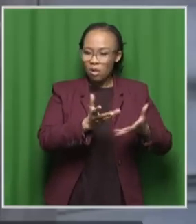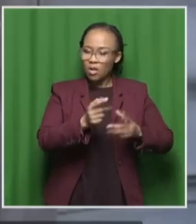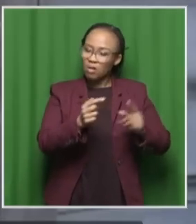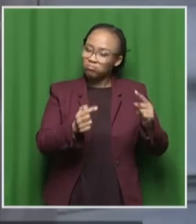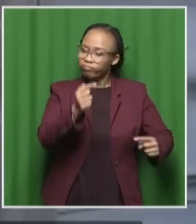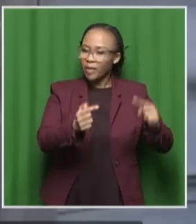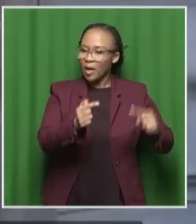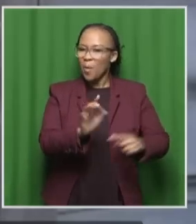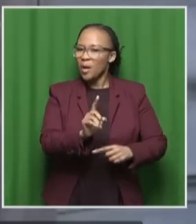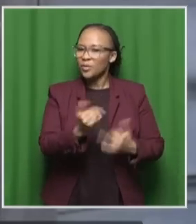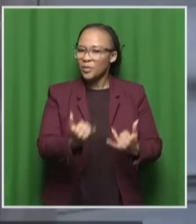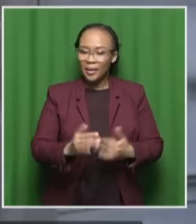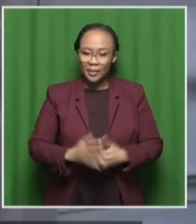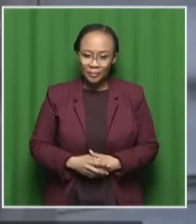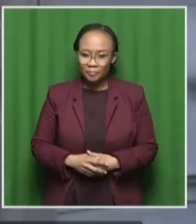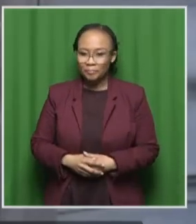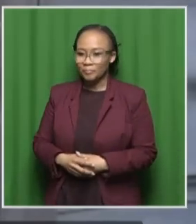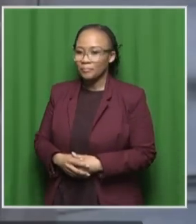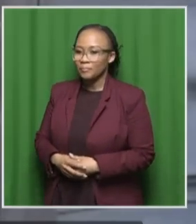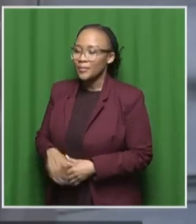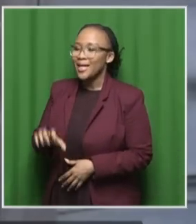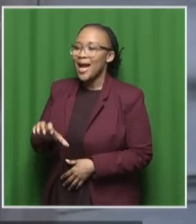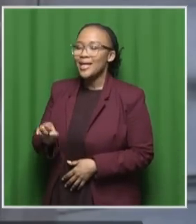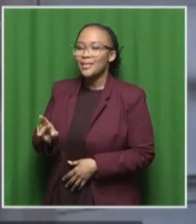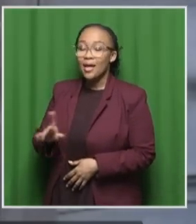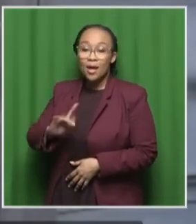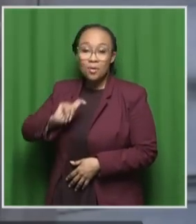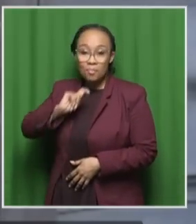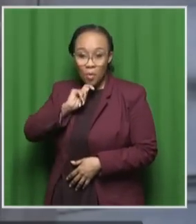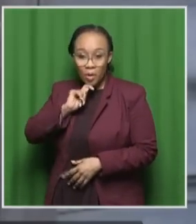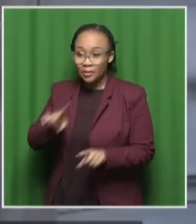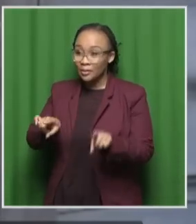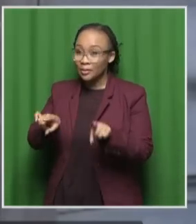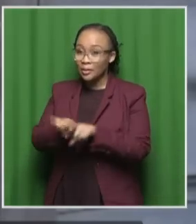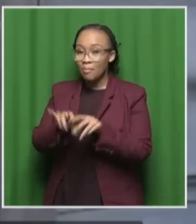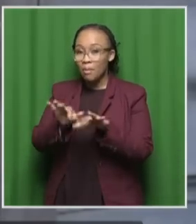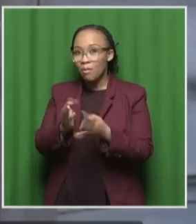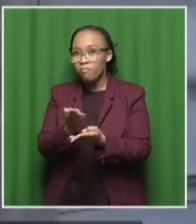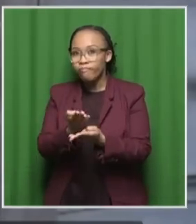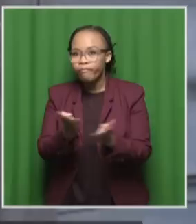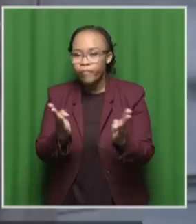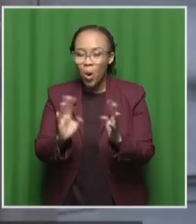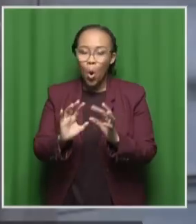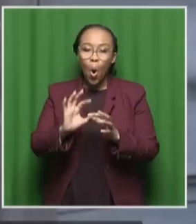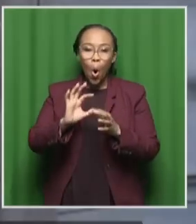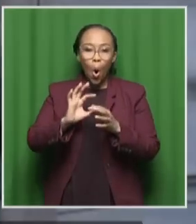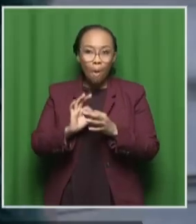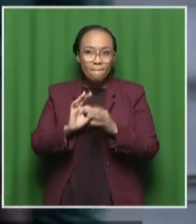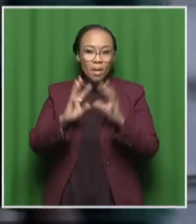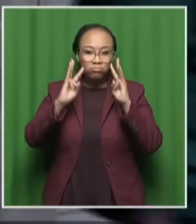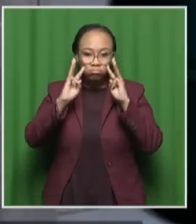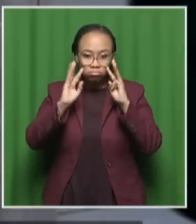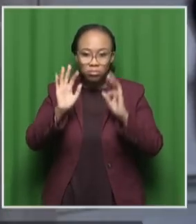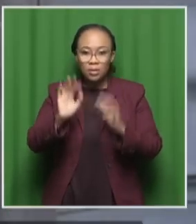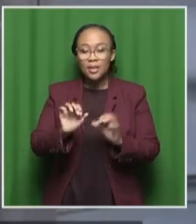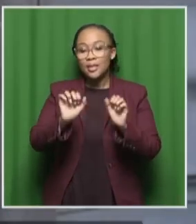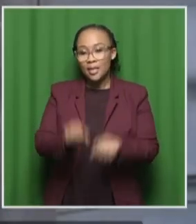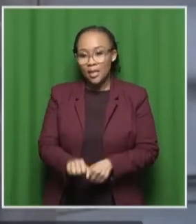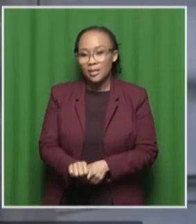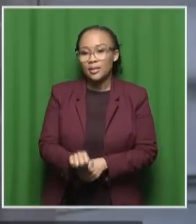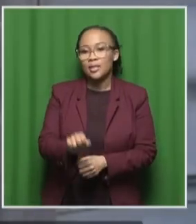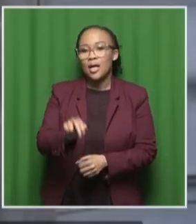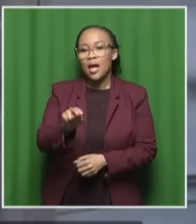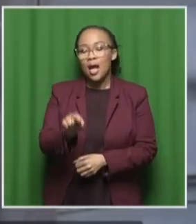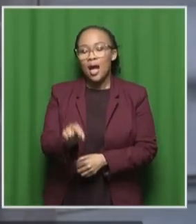Well, indeed, good morning to you, Sakina, and to the viewers at home. Well, of course, you're right. The term Government of National Unity